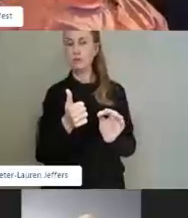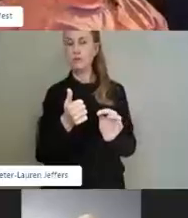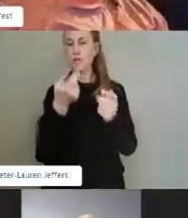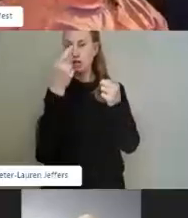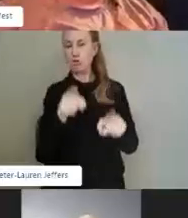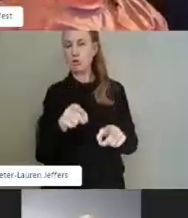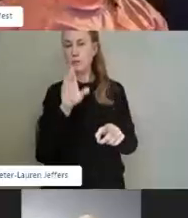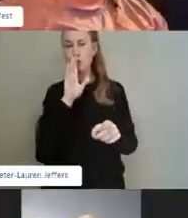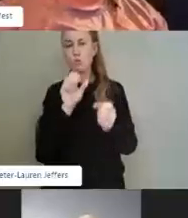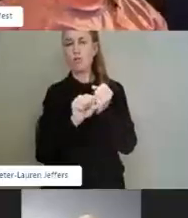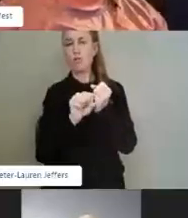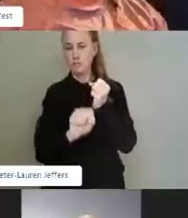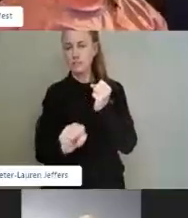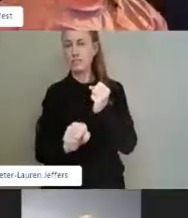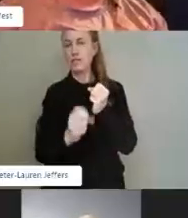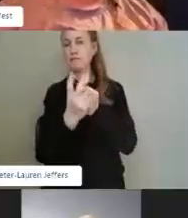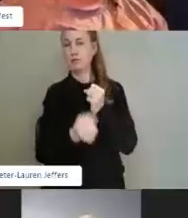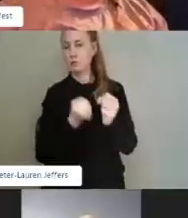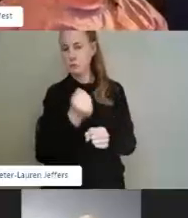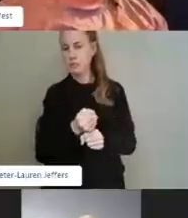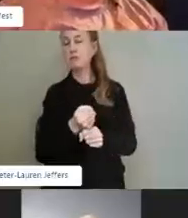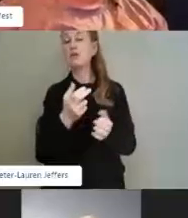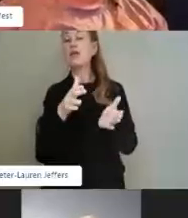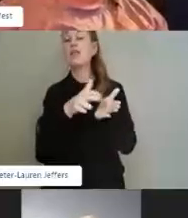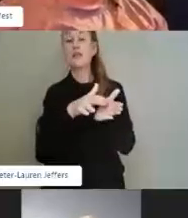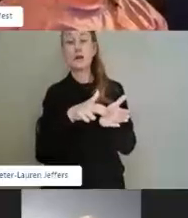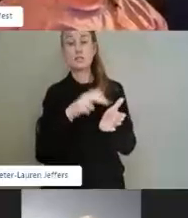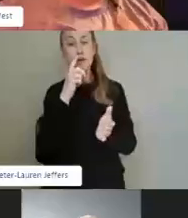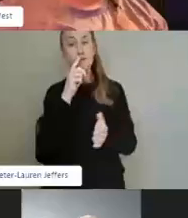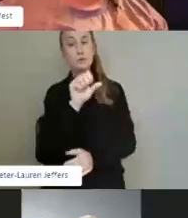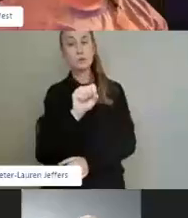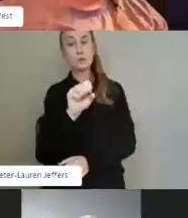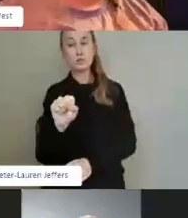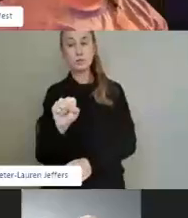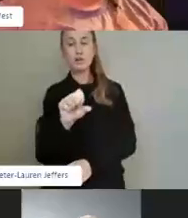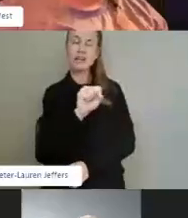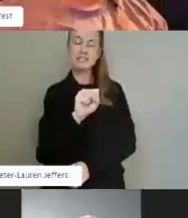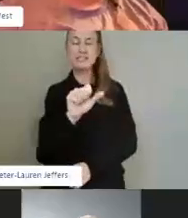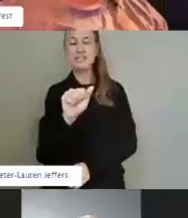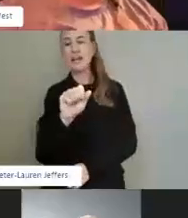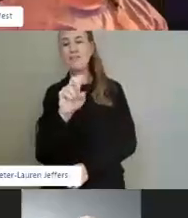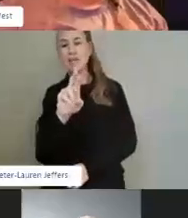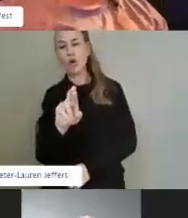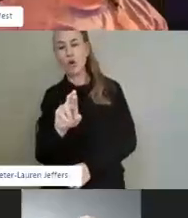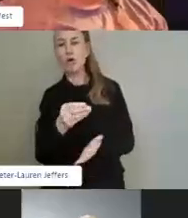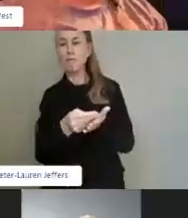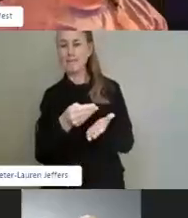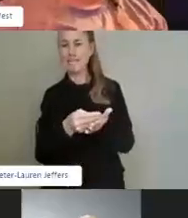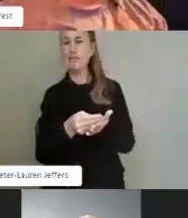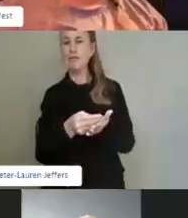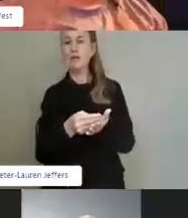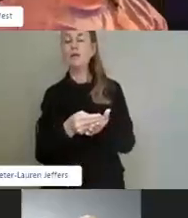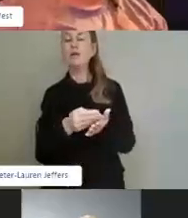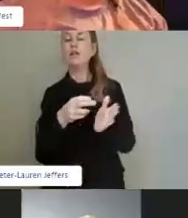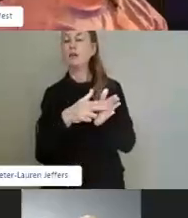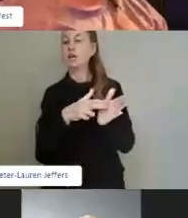will extend for 2 more years. And then the contracts are for the Social Security or the SSA VR money. Those contracts